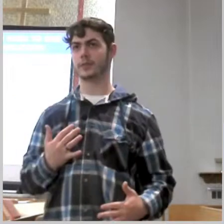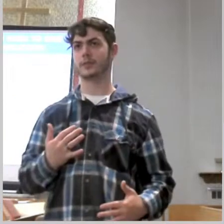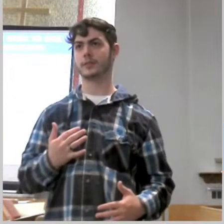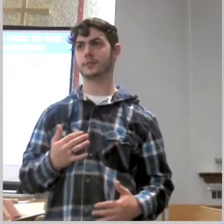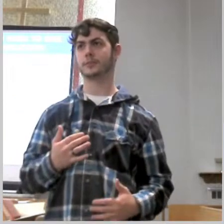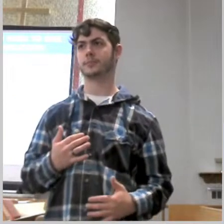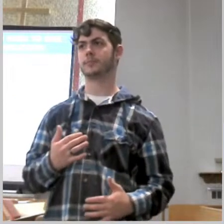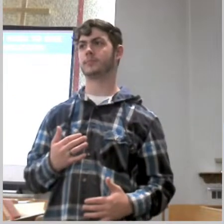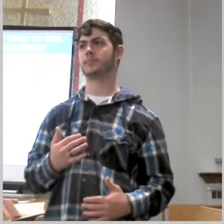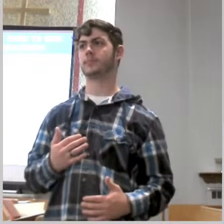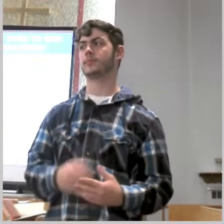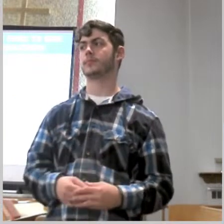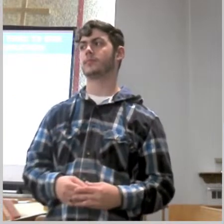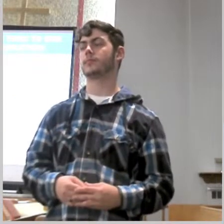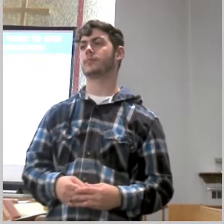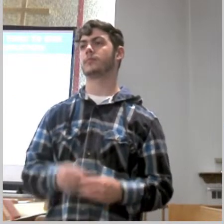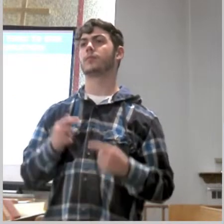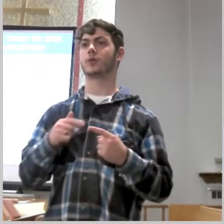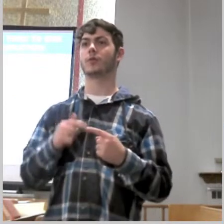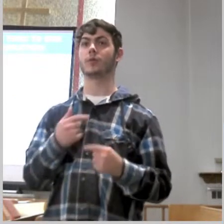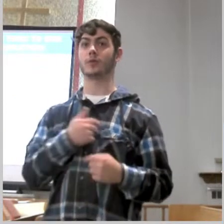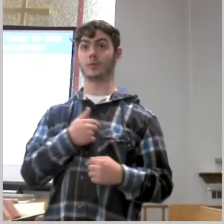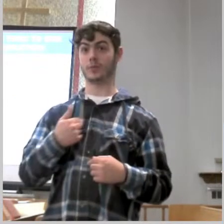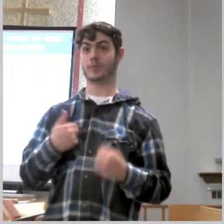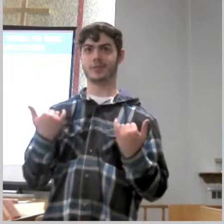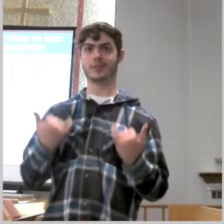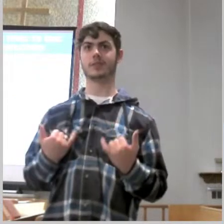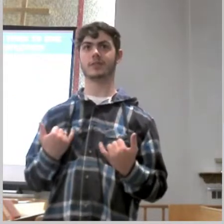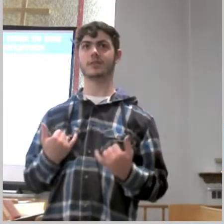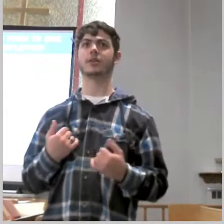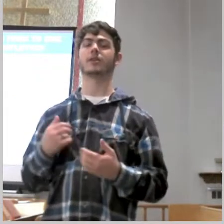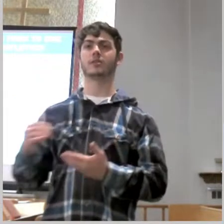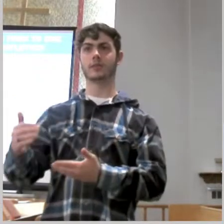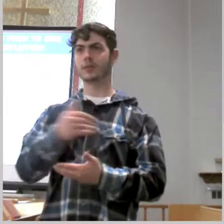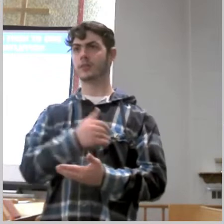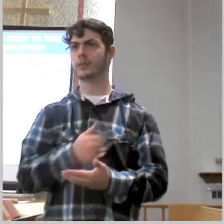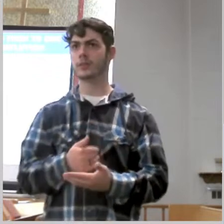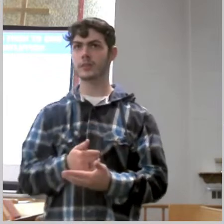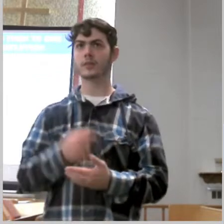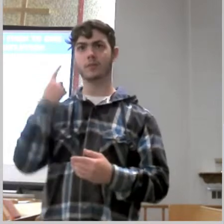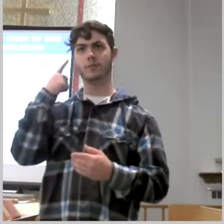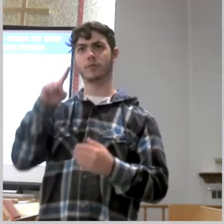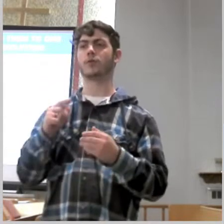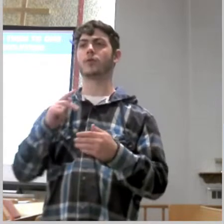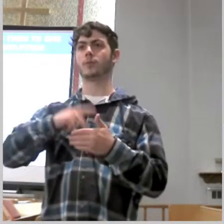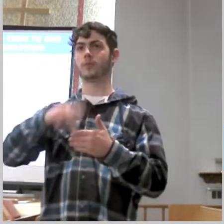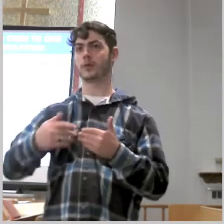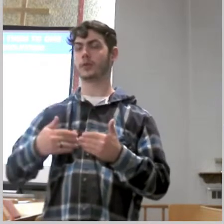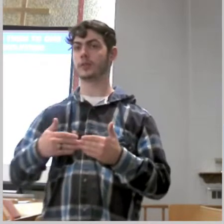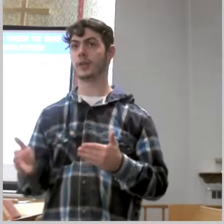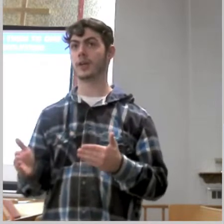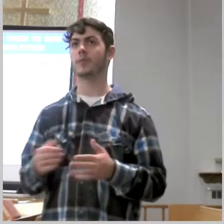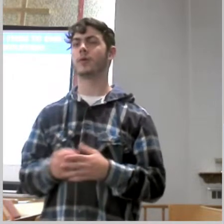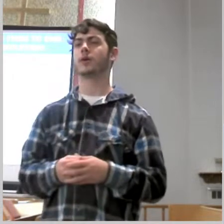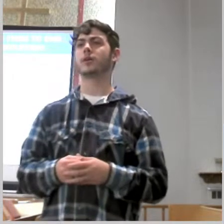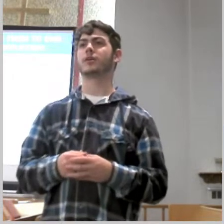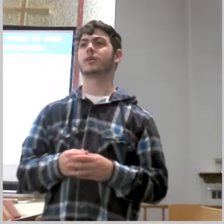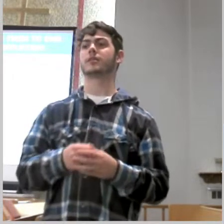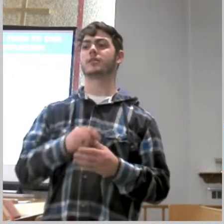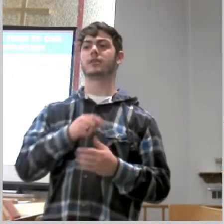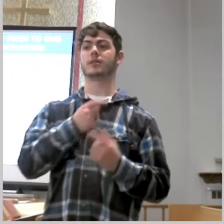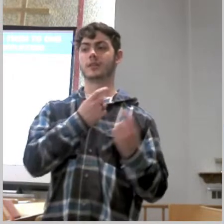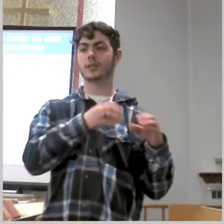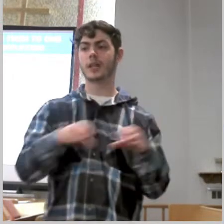grace, what we're calling ourselves now to do in this Project Gateway campaign. It is an act of